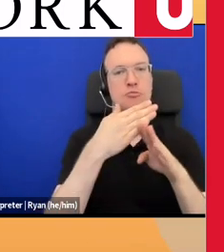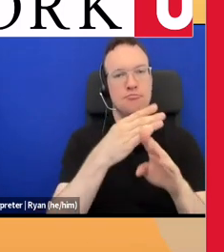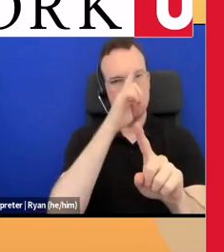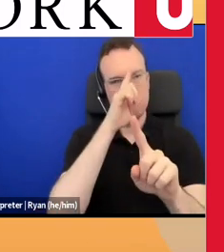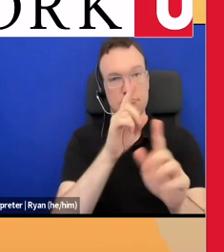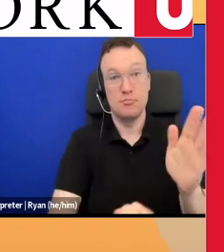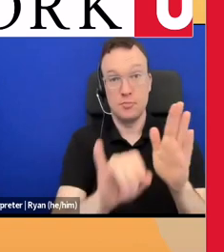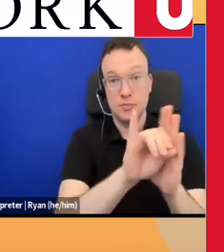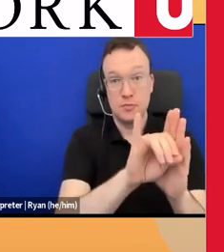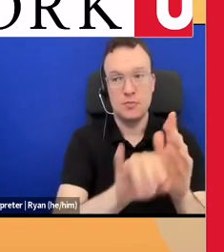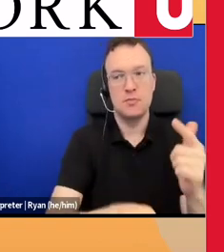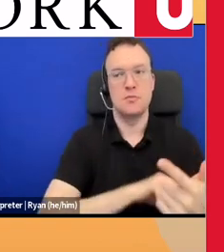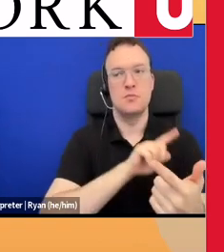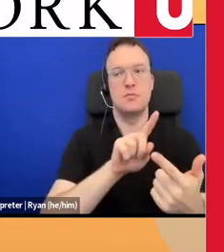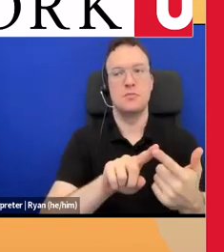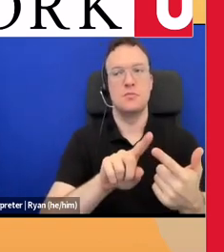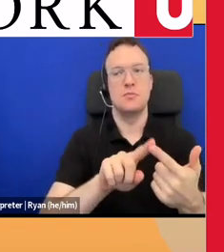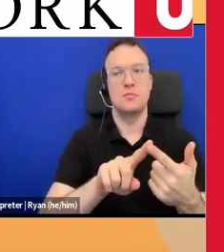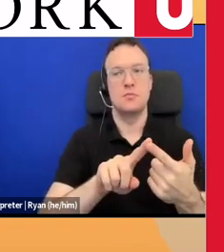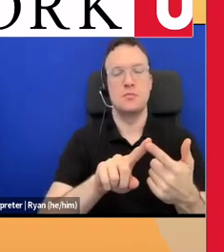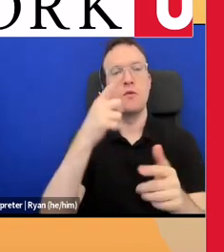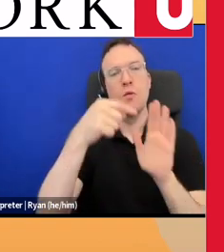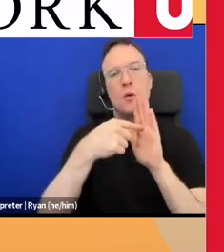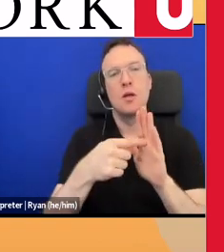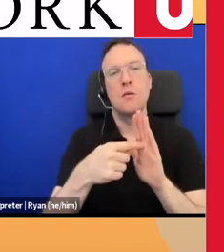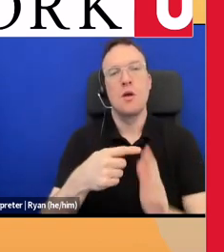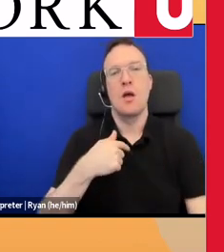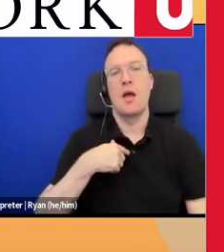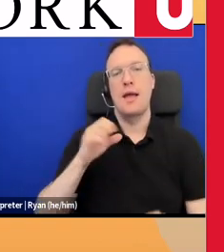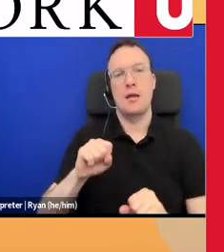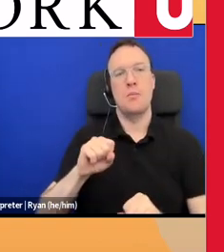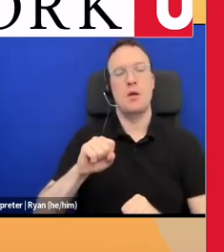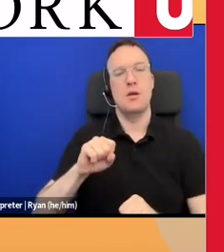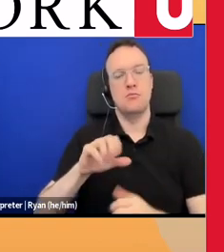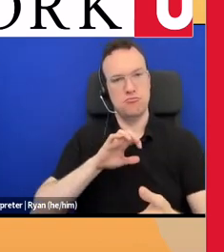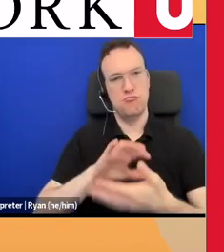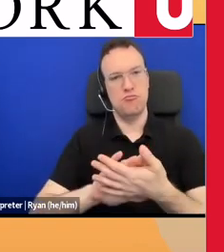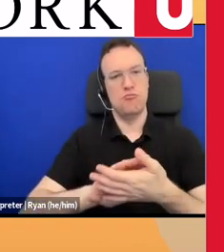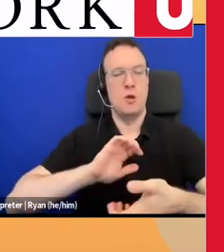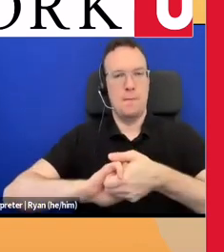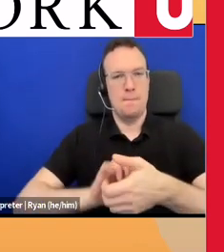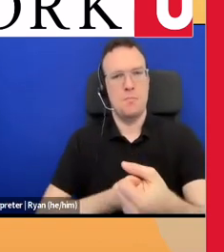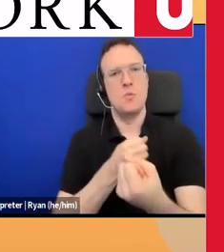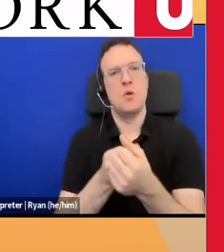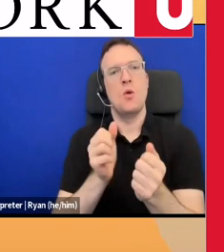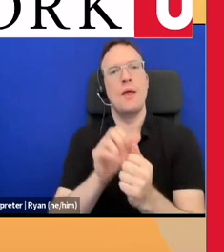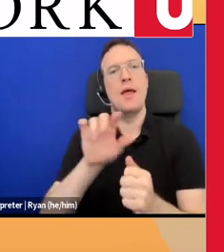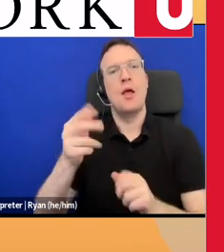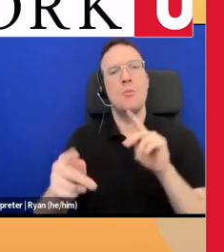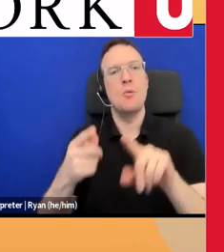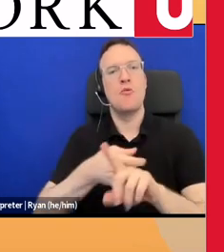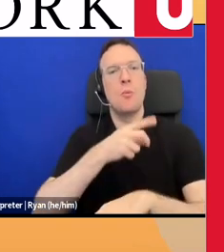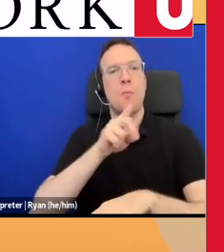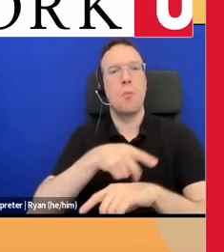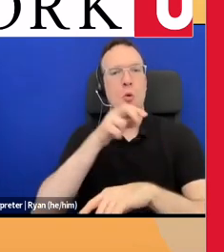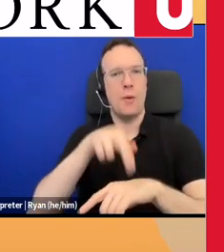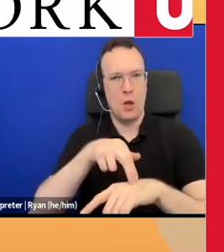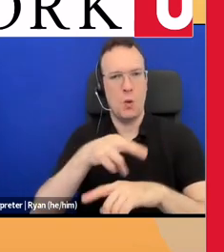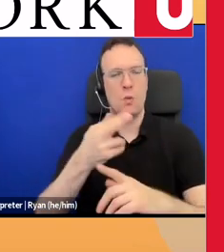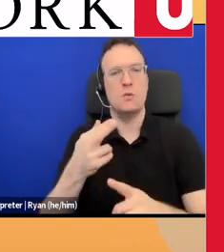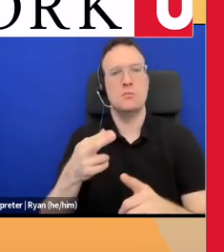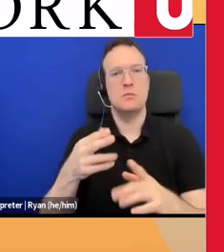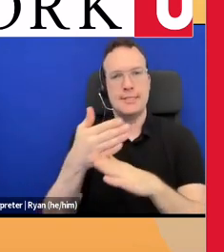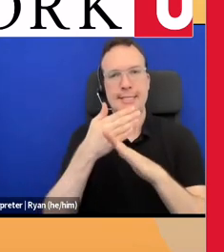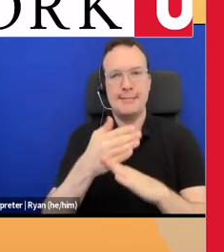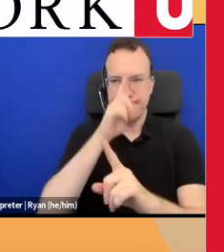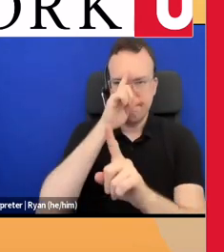identification. For example, I can be in solidarity with other Puerto Ricans or a shared interest or common cause.